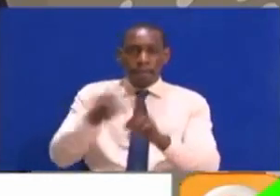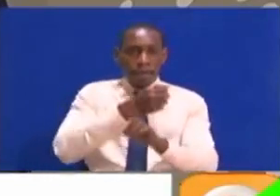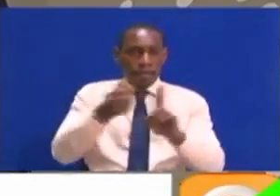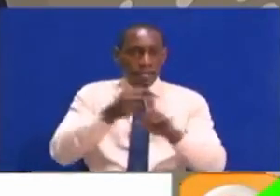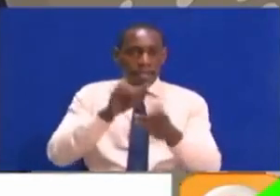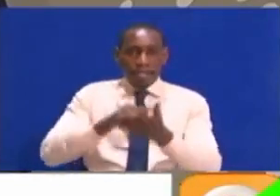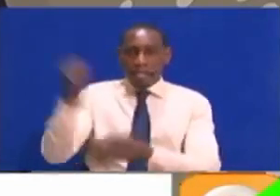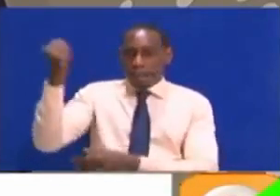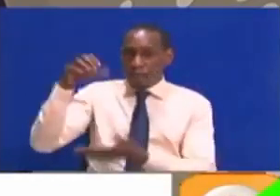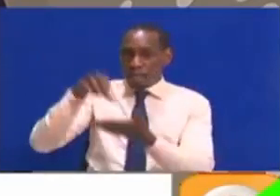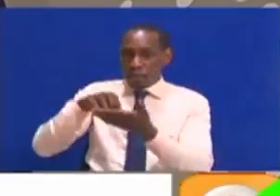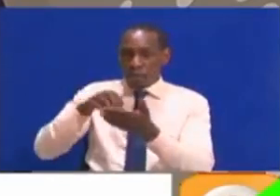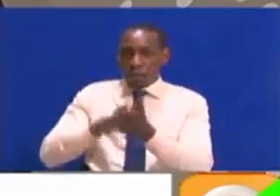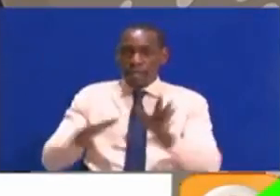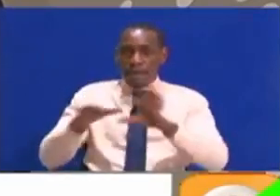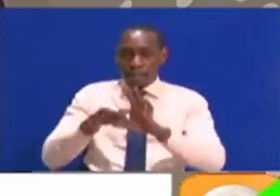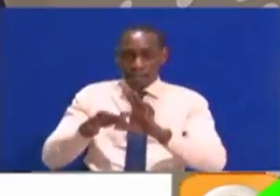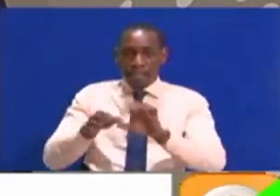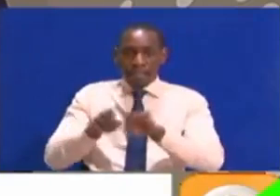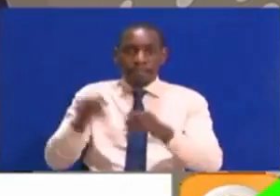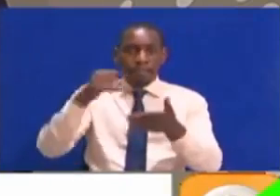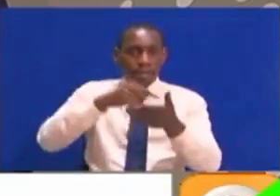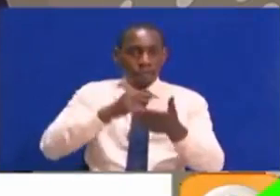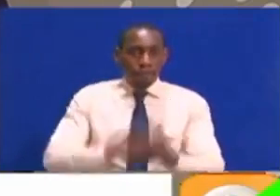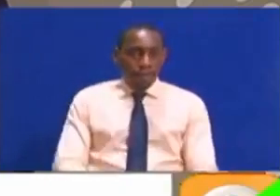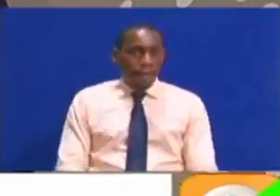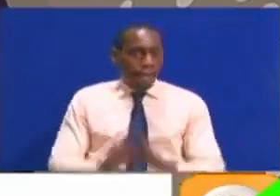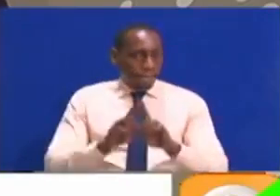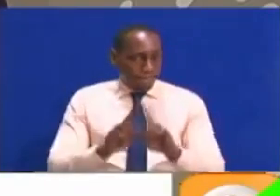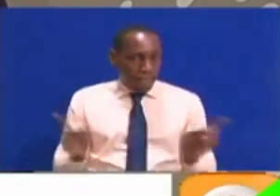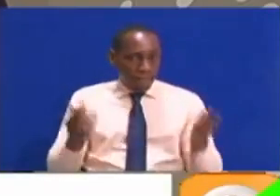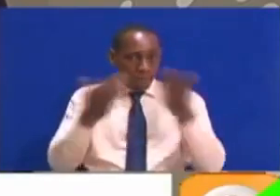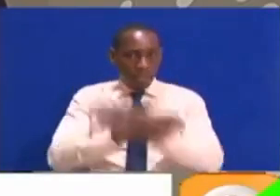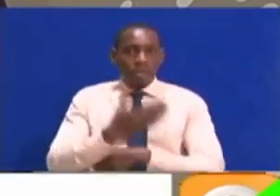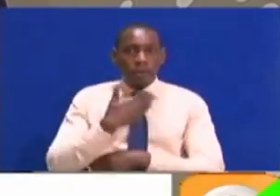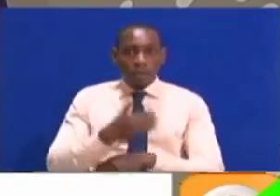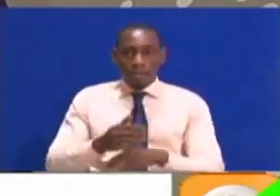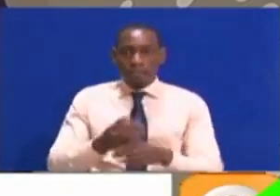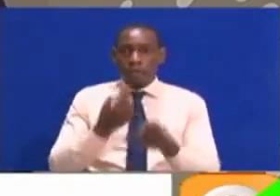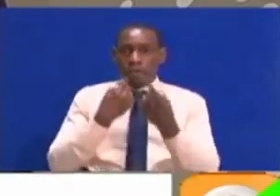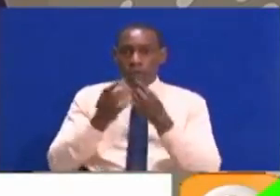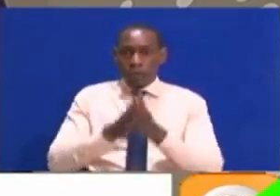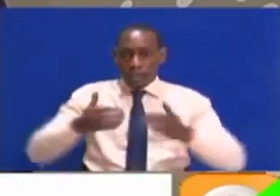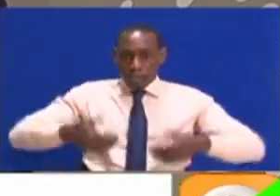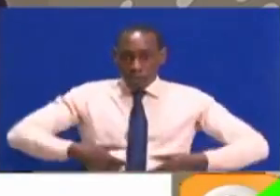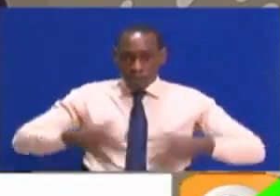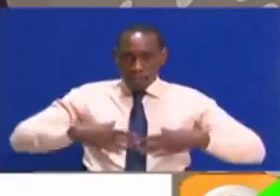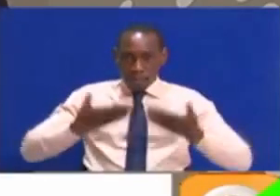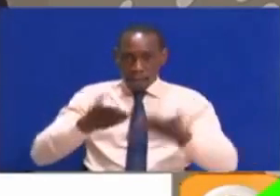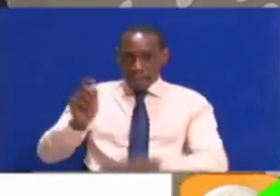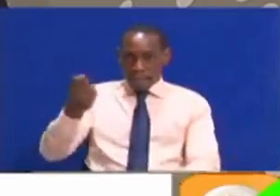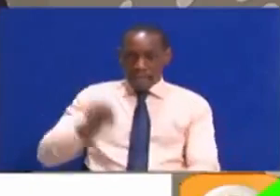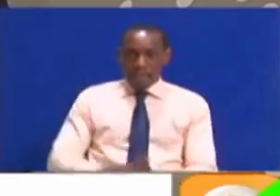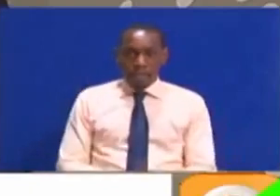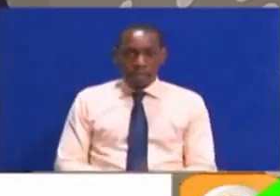their political standing and affiliation notwithstanding. But tonight, I want to speak to young men and women in this country. I